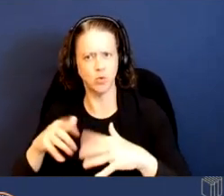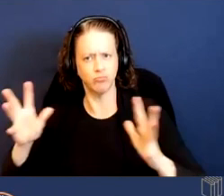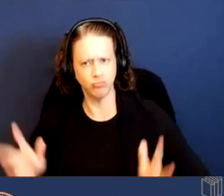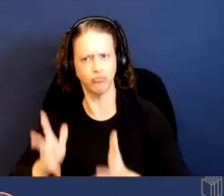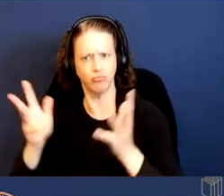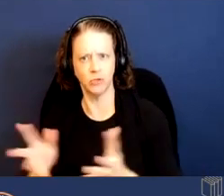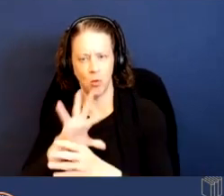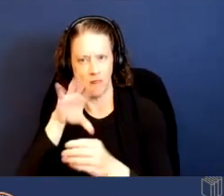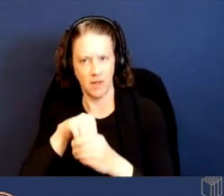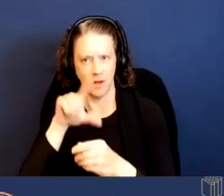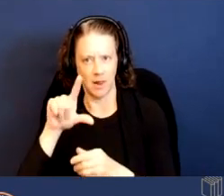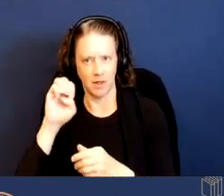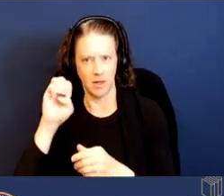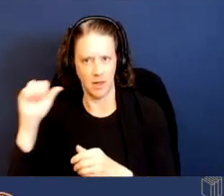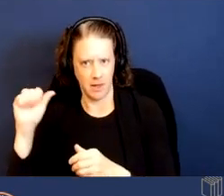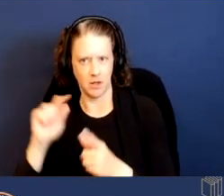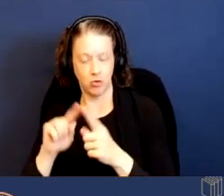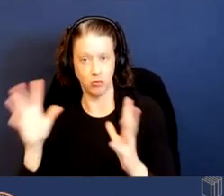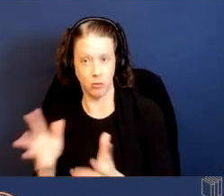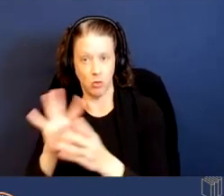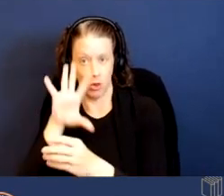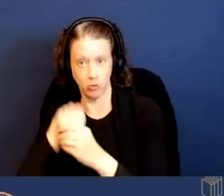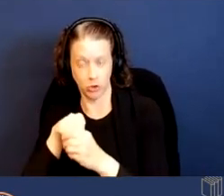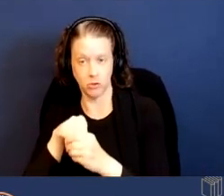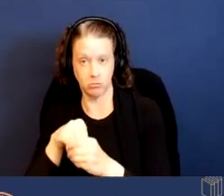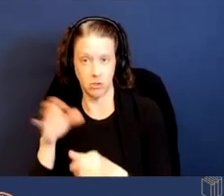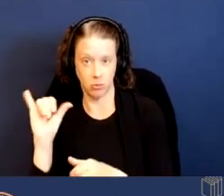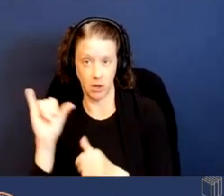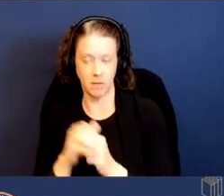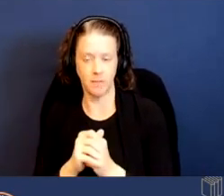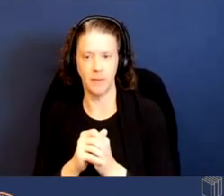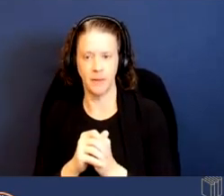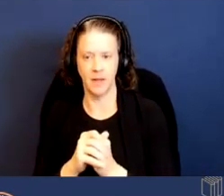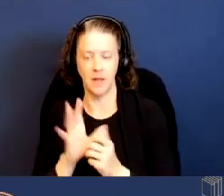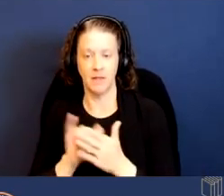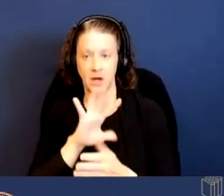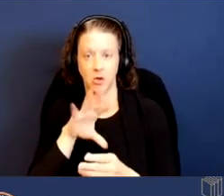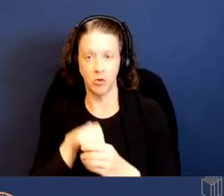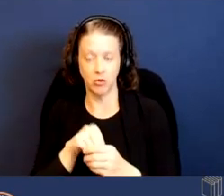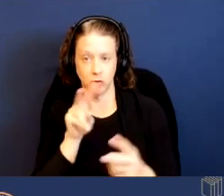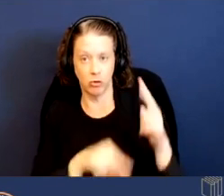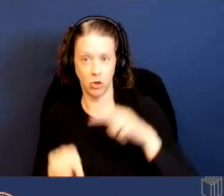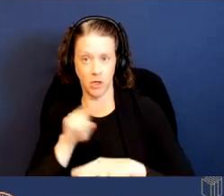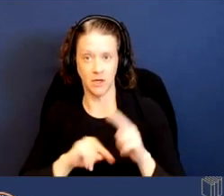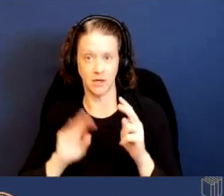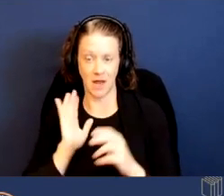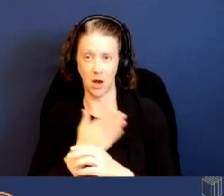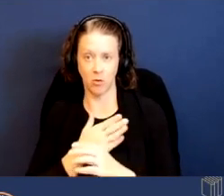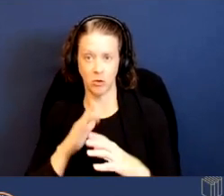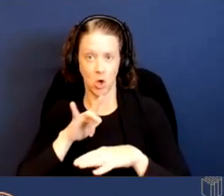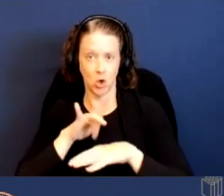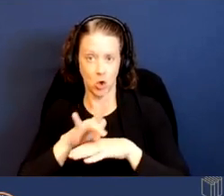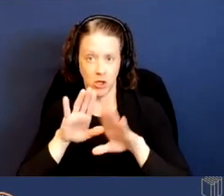in LEAs to promote inclusion as well, and that includes looking at some of our our early childhood